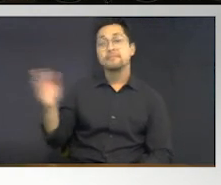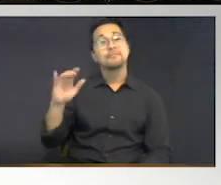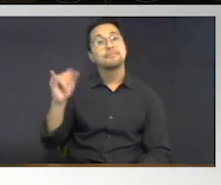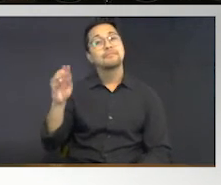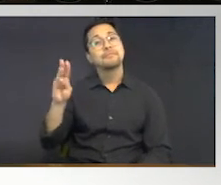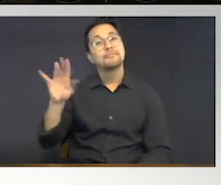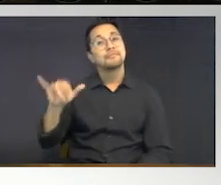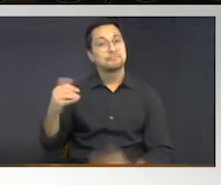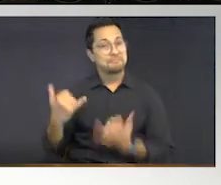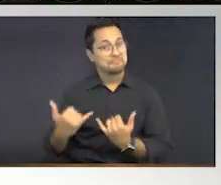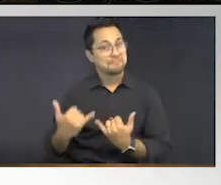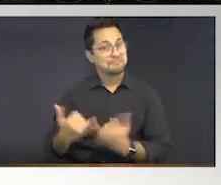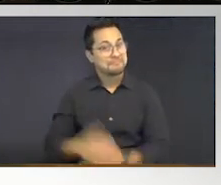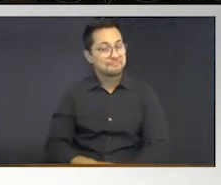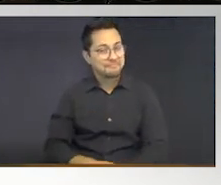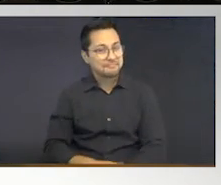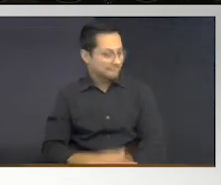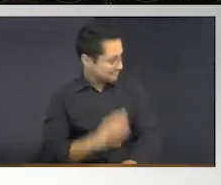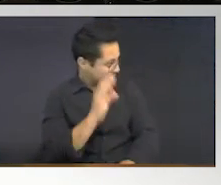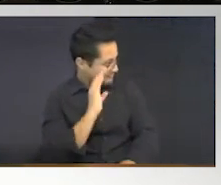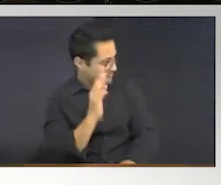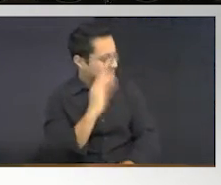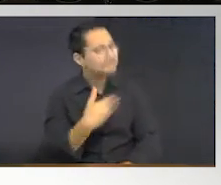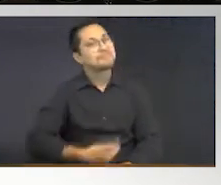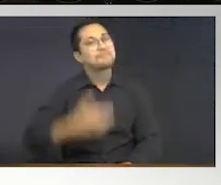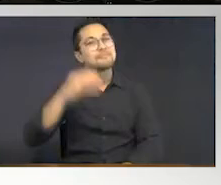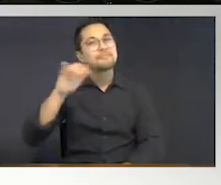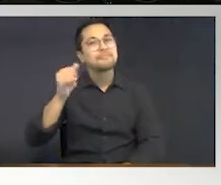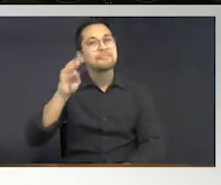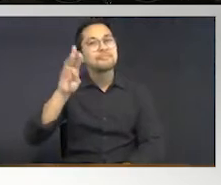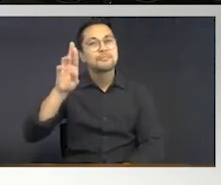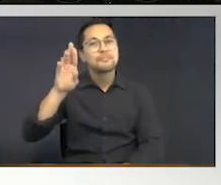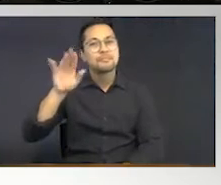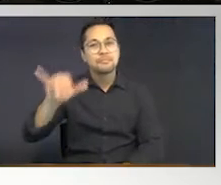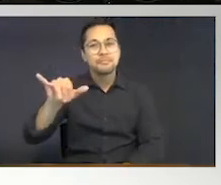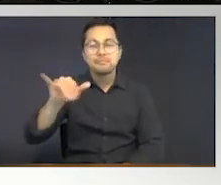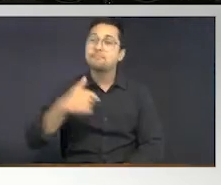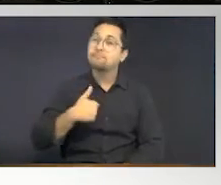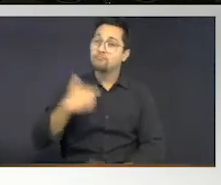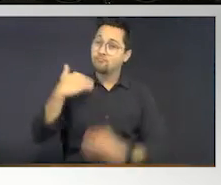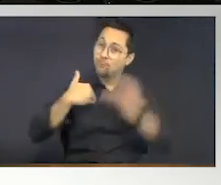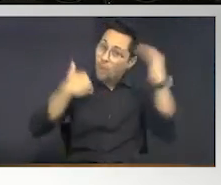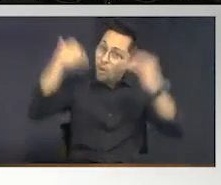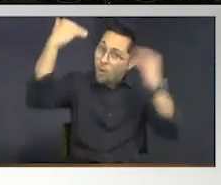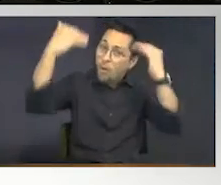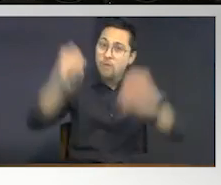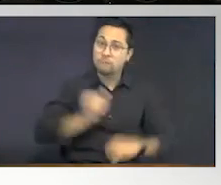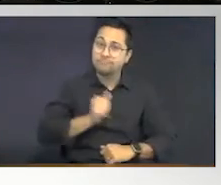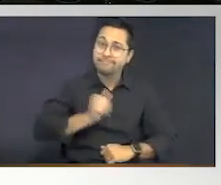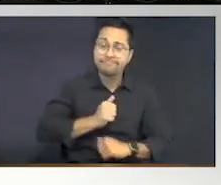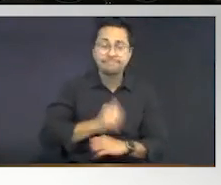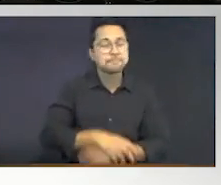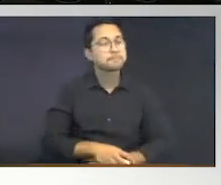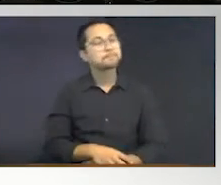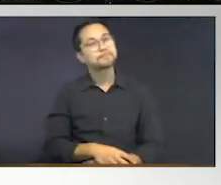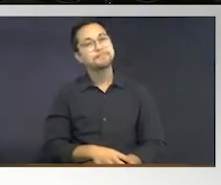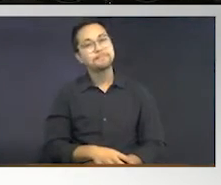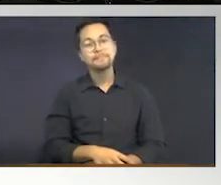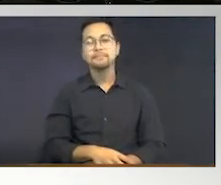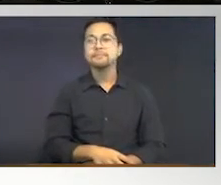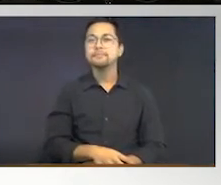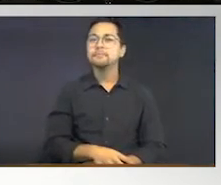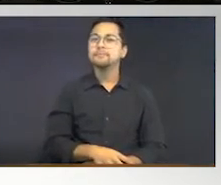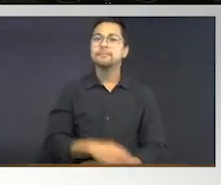now. Hi, I'm Jeremy. I'm an adult, and I